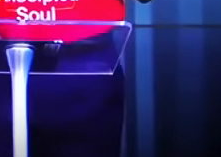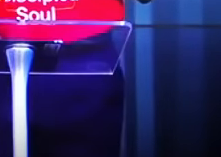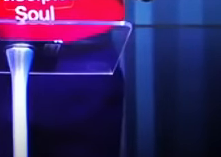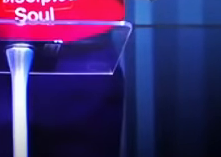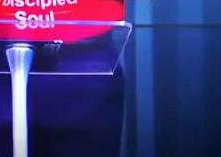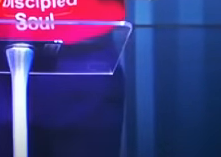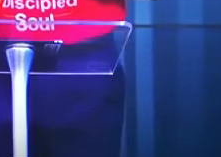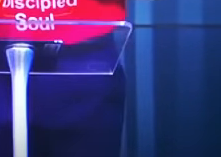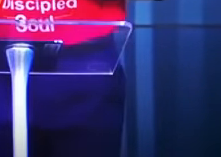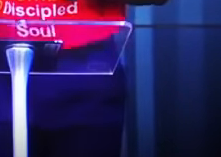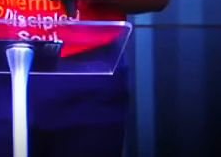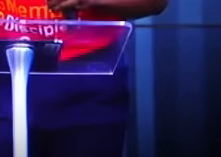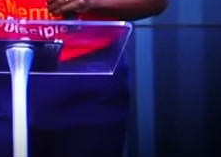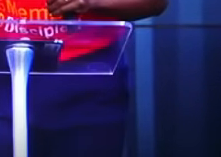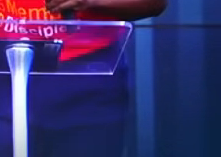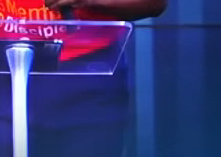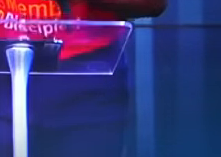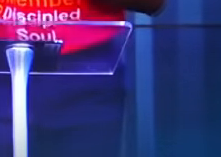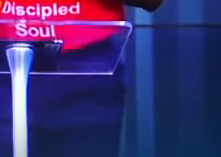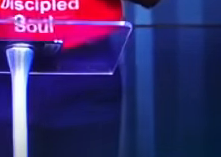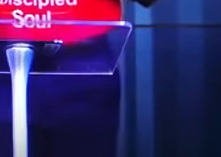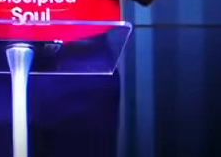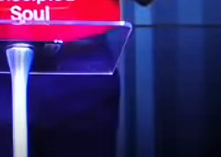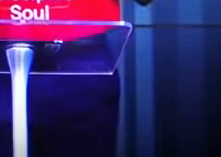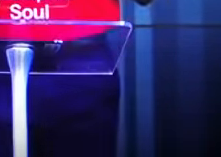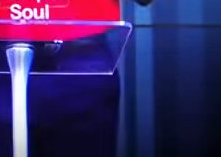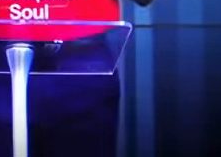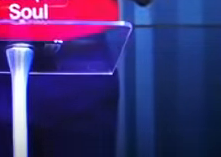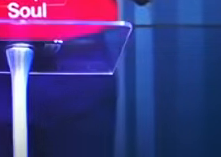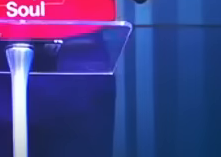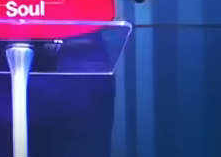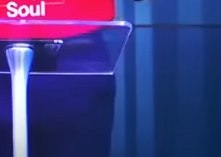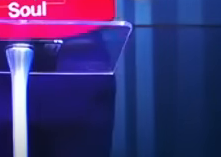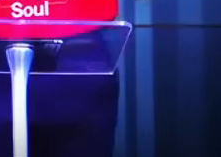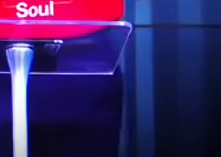head like that. Don't leave him.